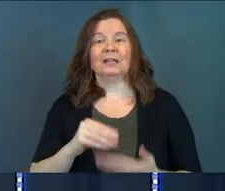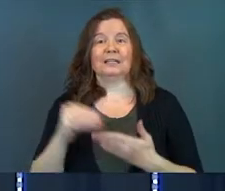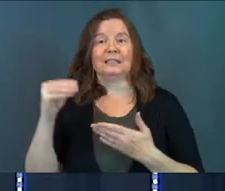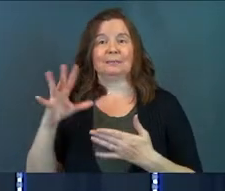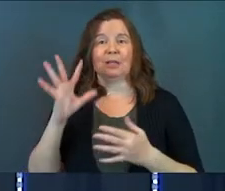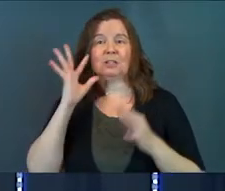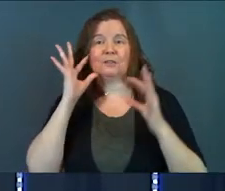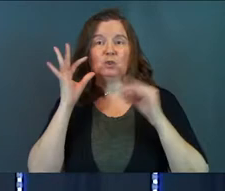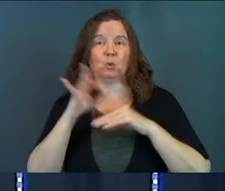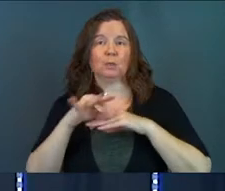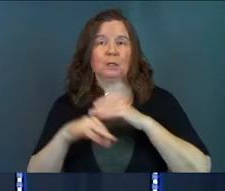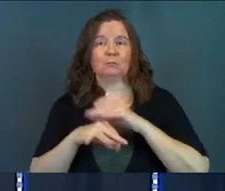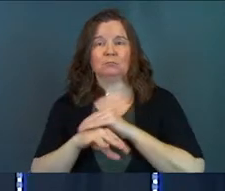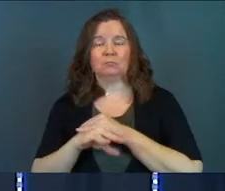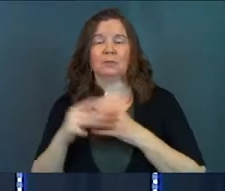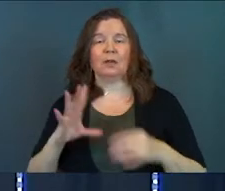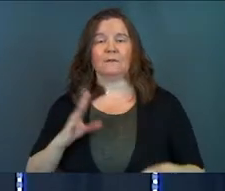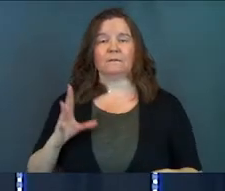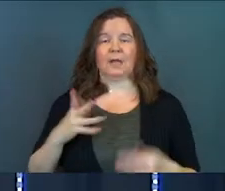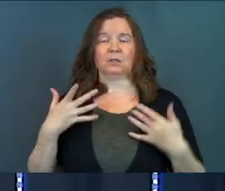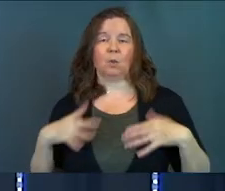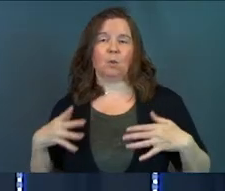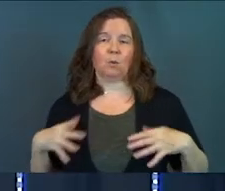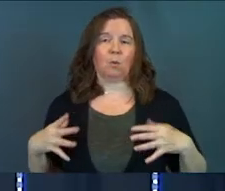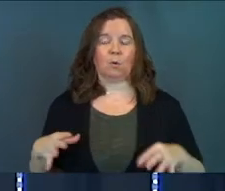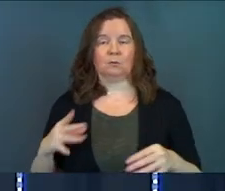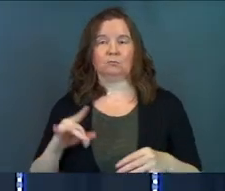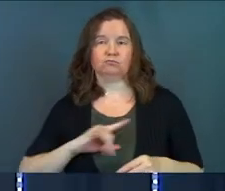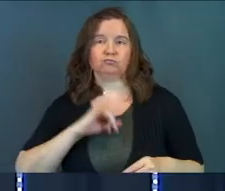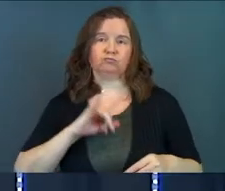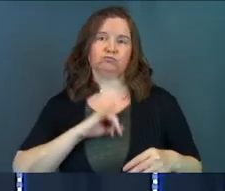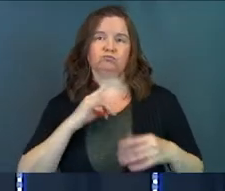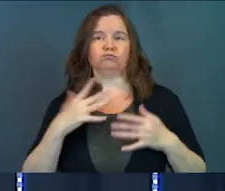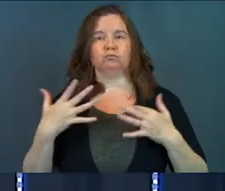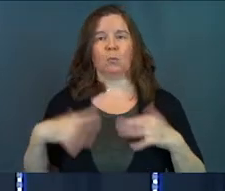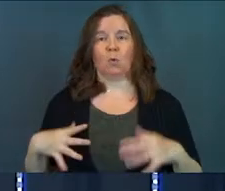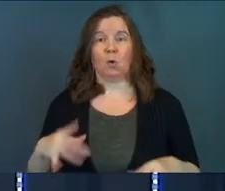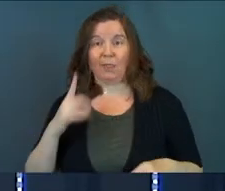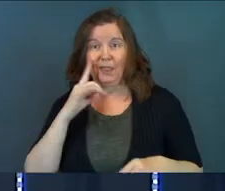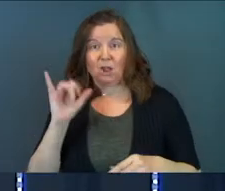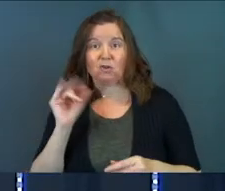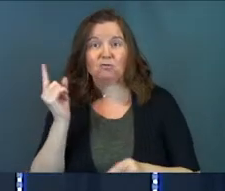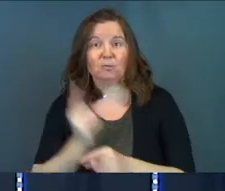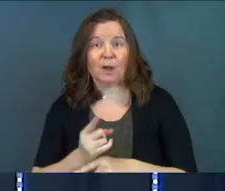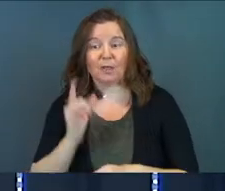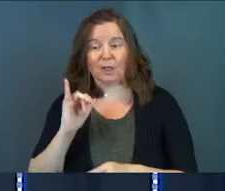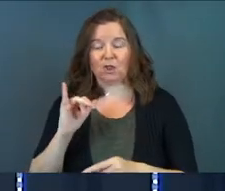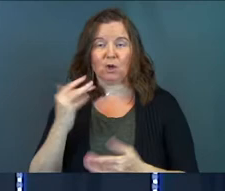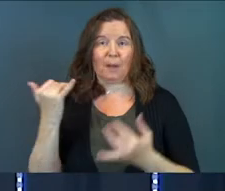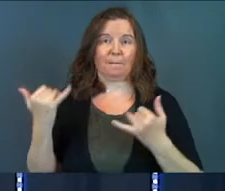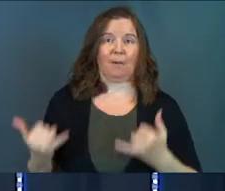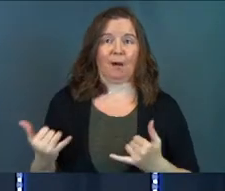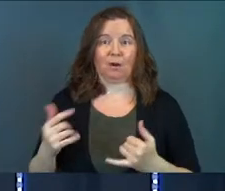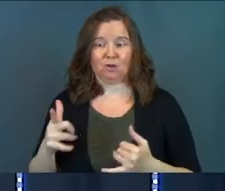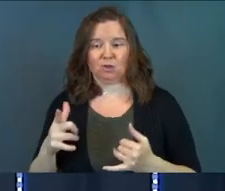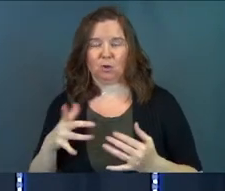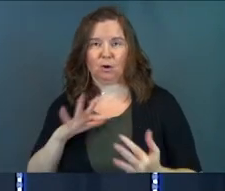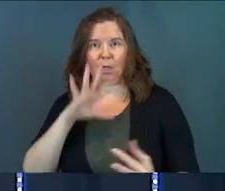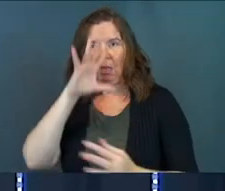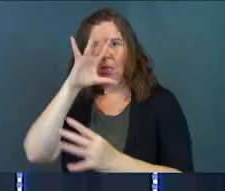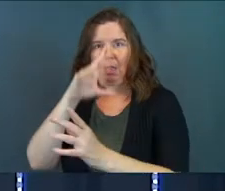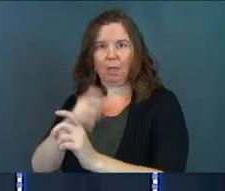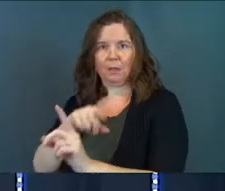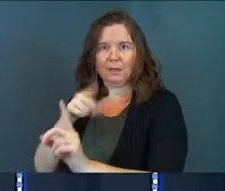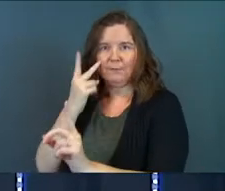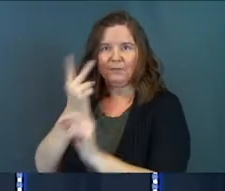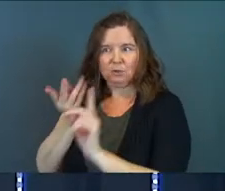expensive jewelry, fancy clothes, stylish clothes. They look right. They look modern, right? You're drawn to